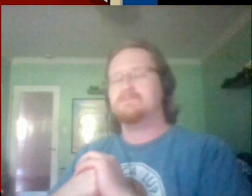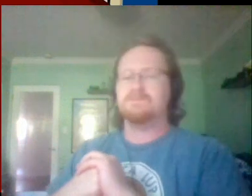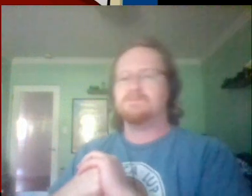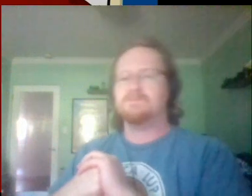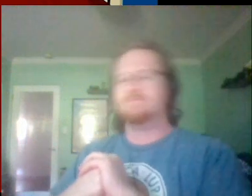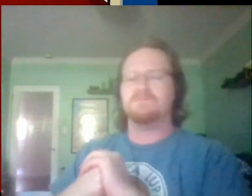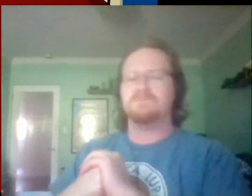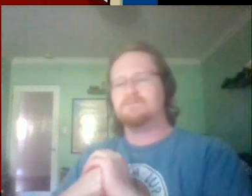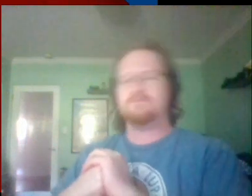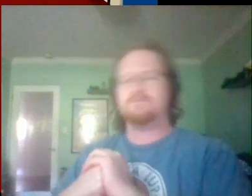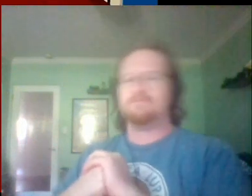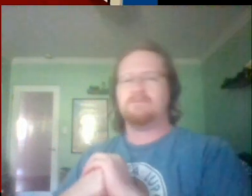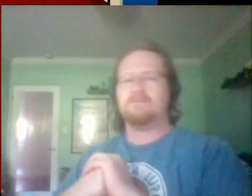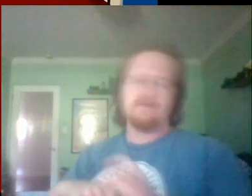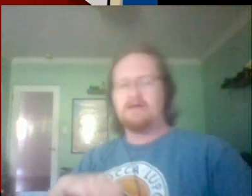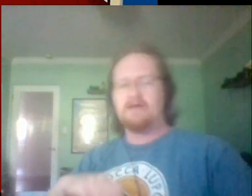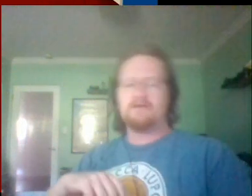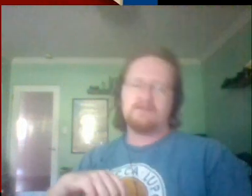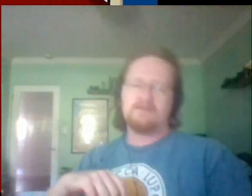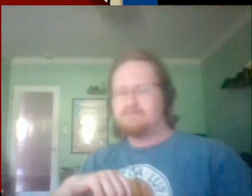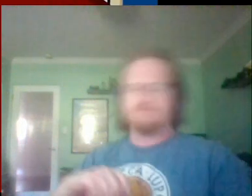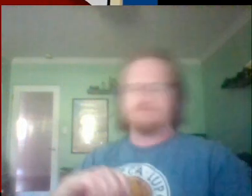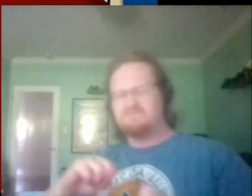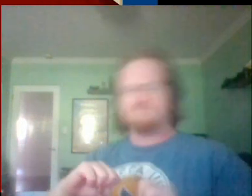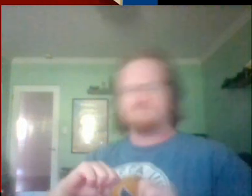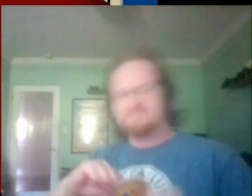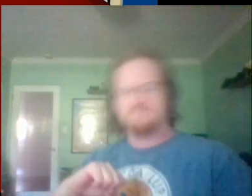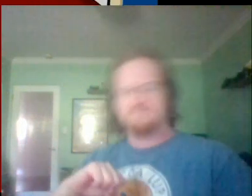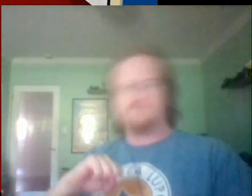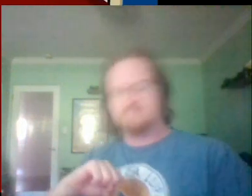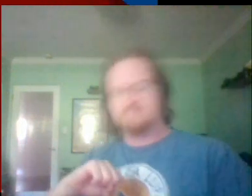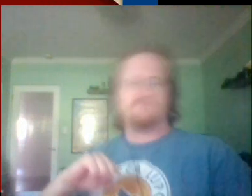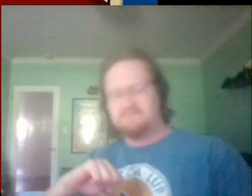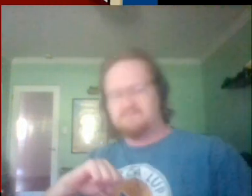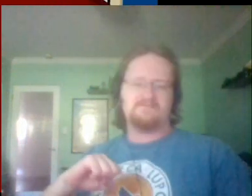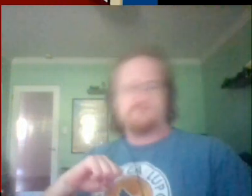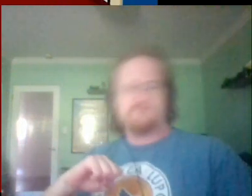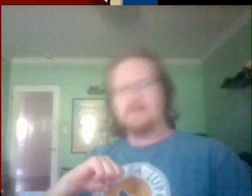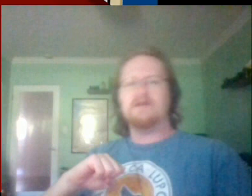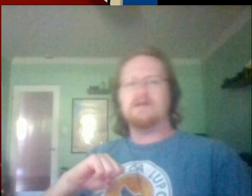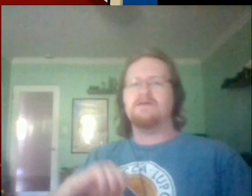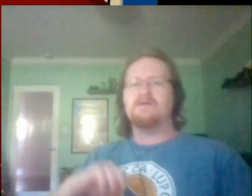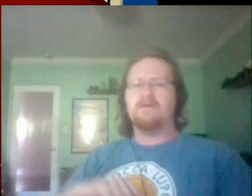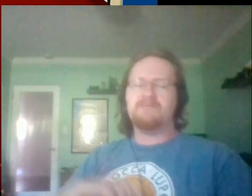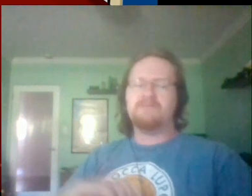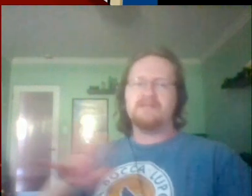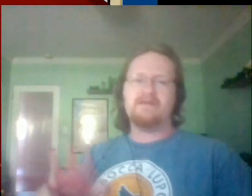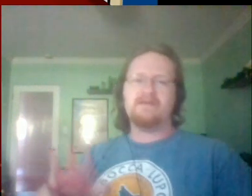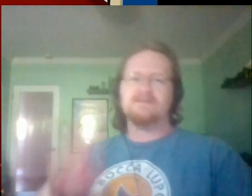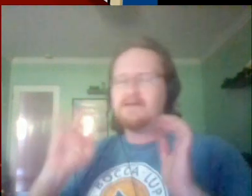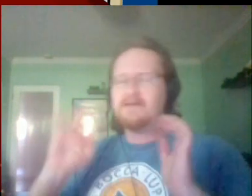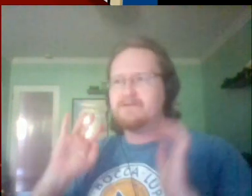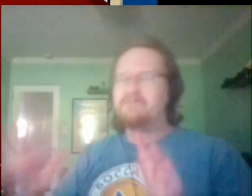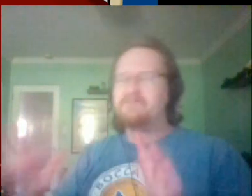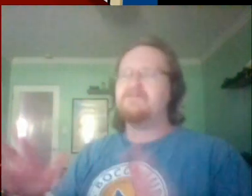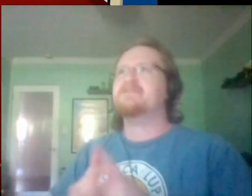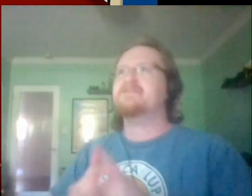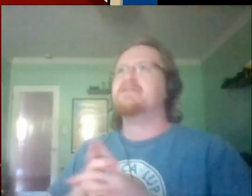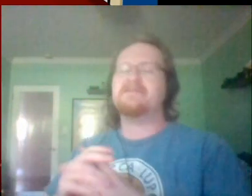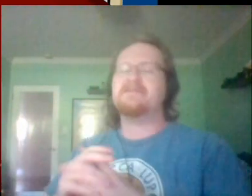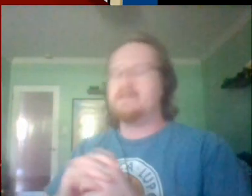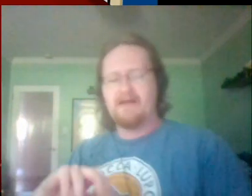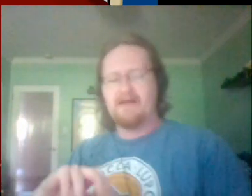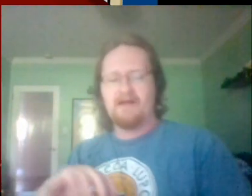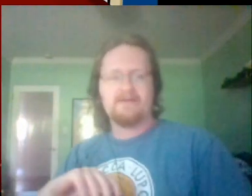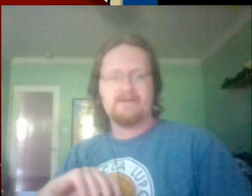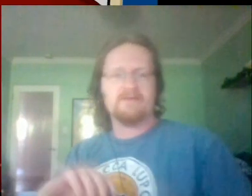time again Do-do-do-do-do-do-do-do-do-do-do-do-do-do-do-do-do-do One of the best email songs, one of the finest